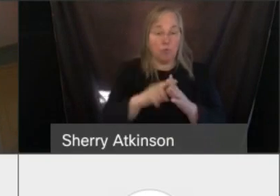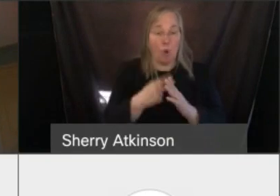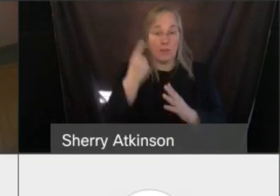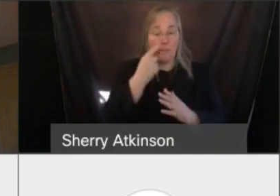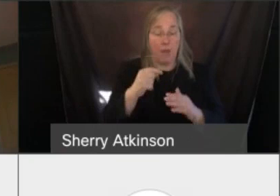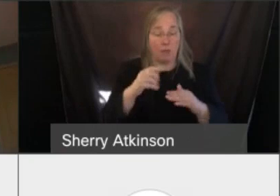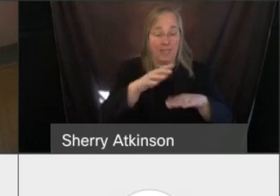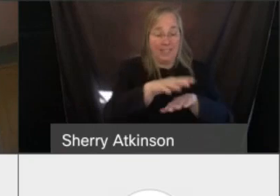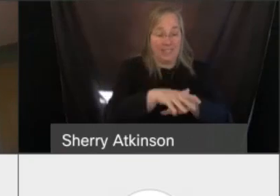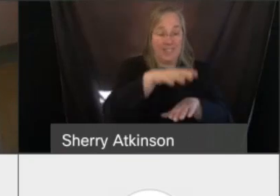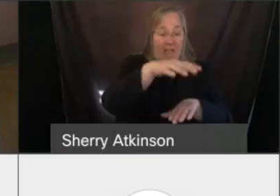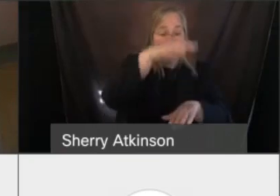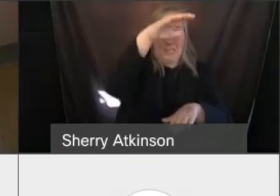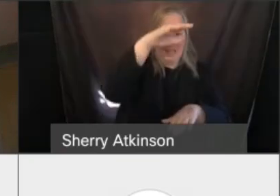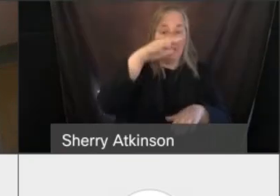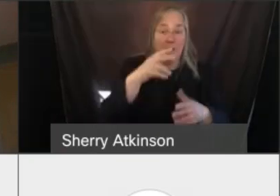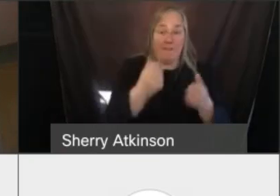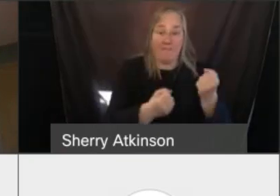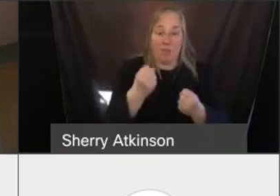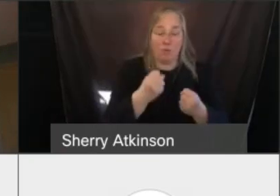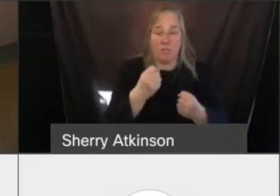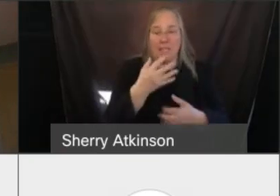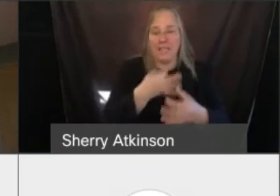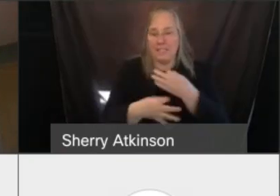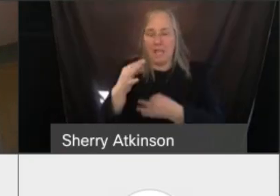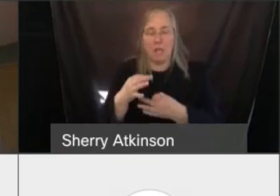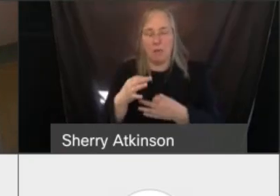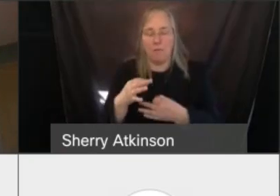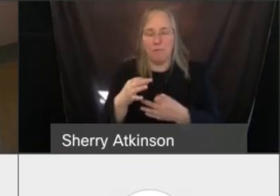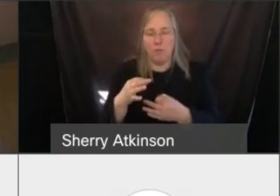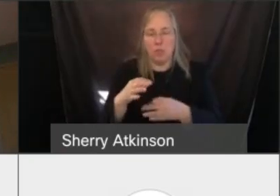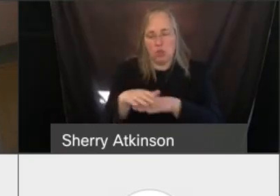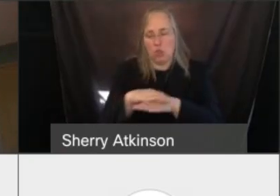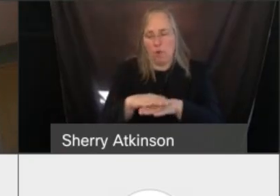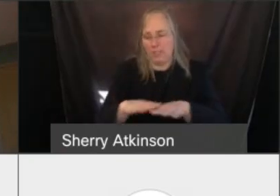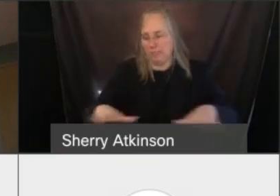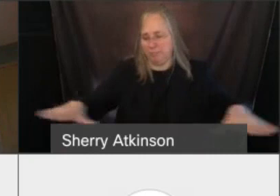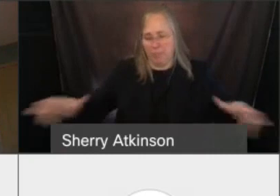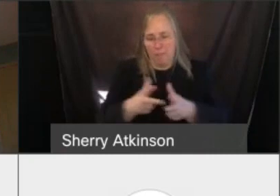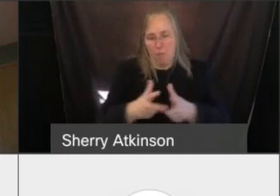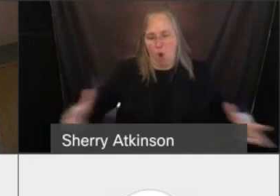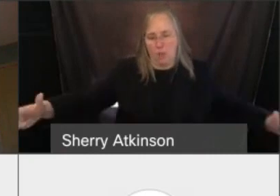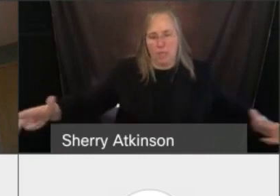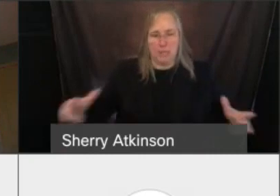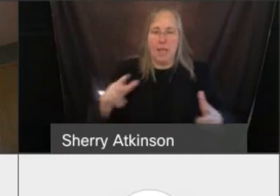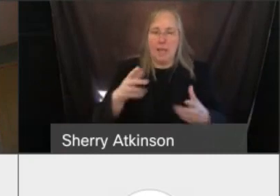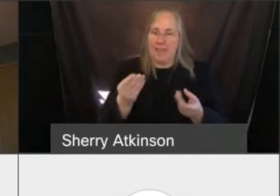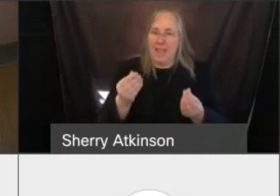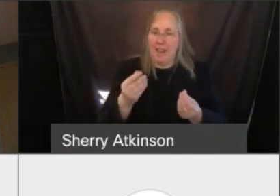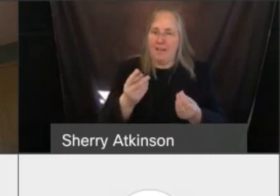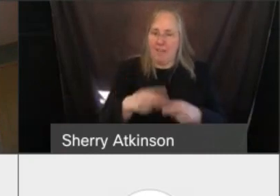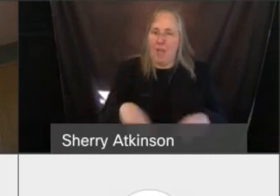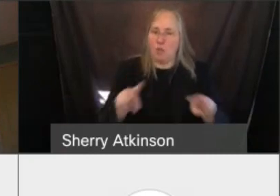opposed to surface parking them, meaning parking structures and things like that, the land values have to be pretty high to be able to get